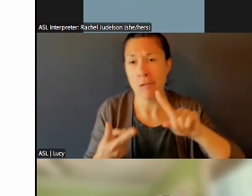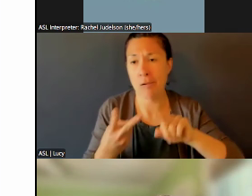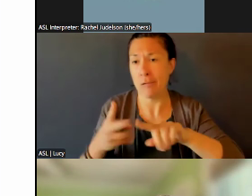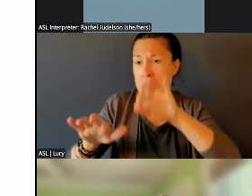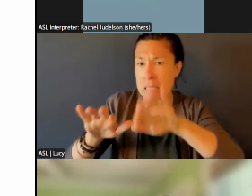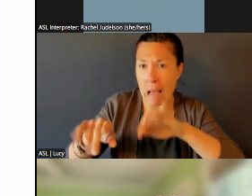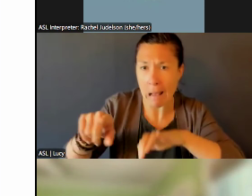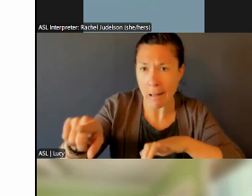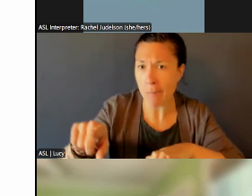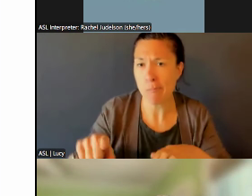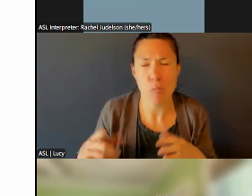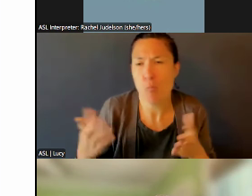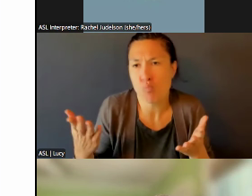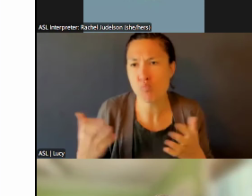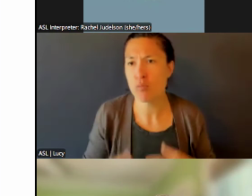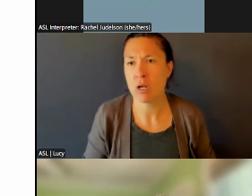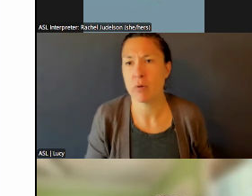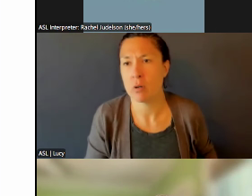chat box.